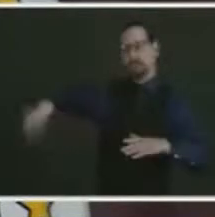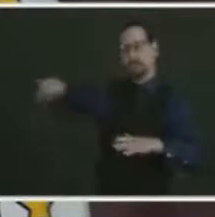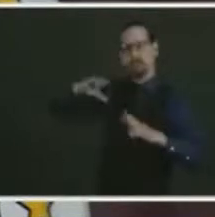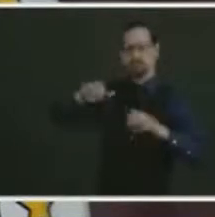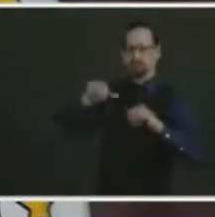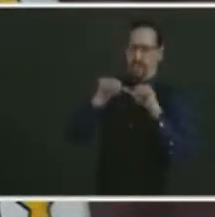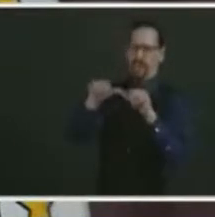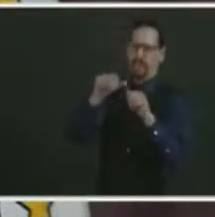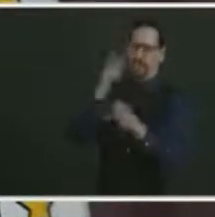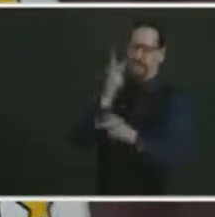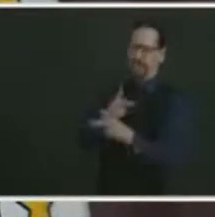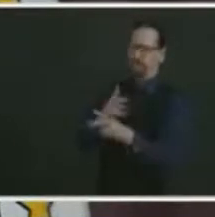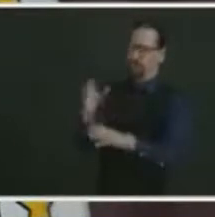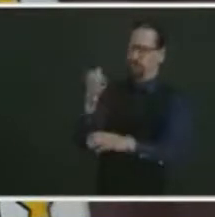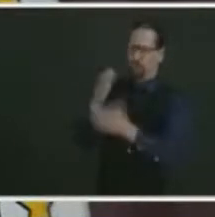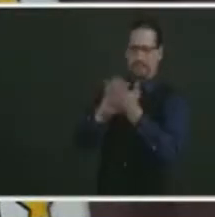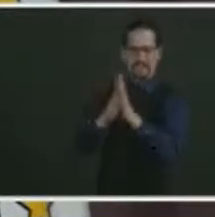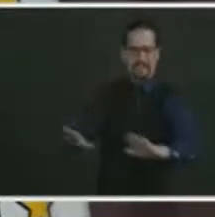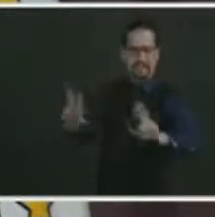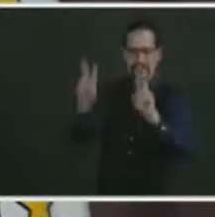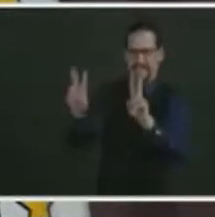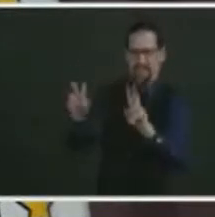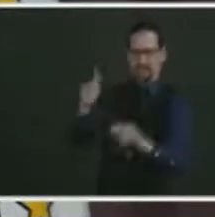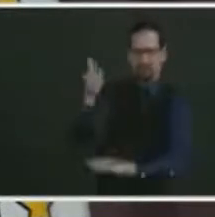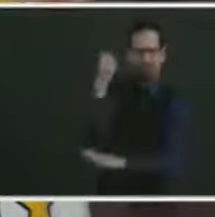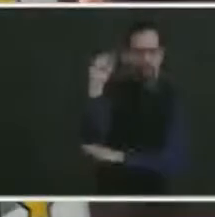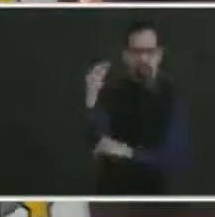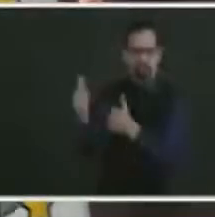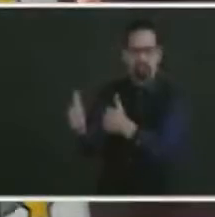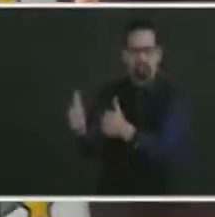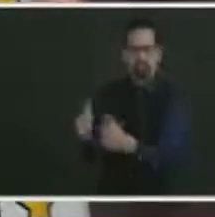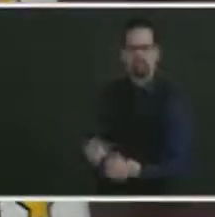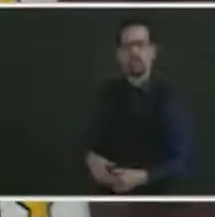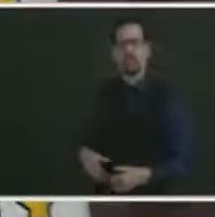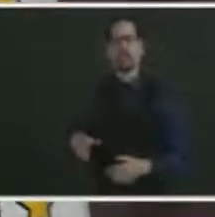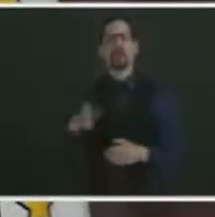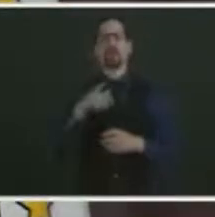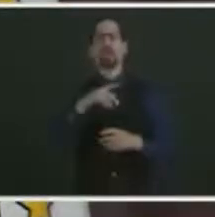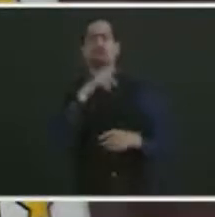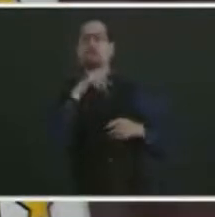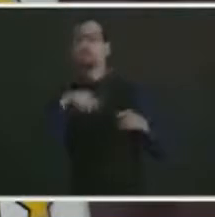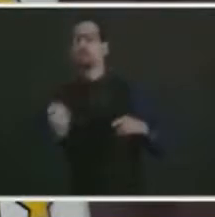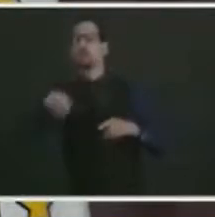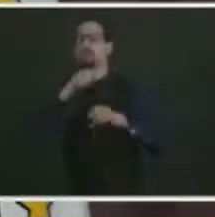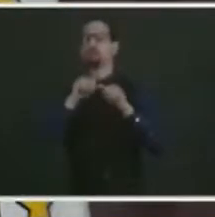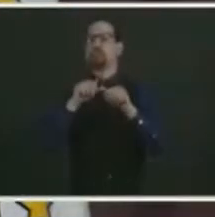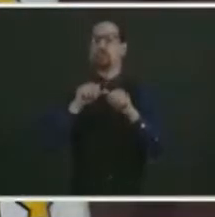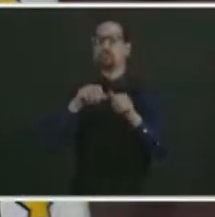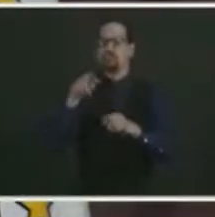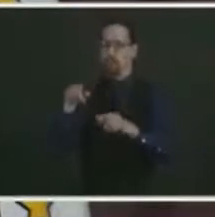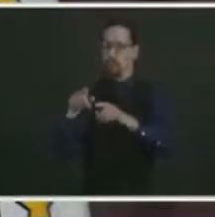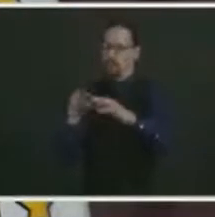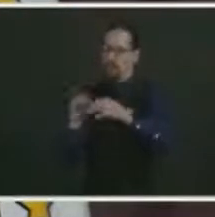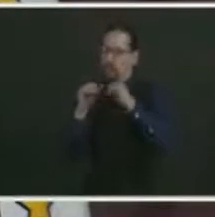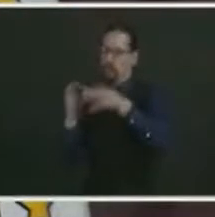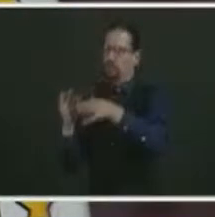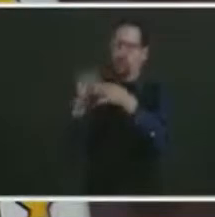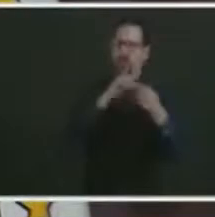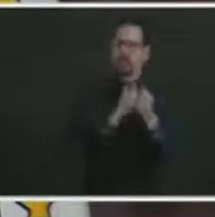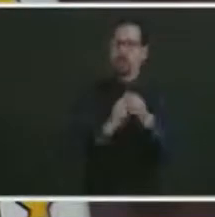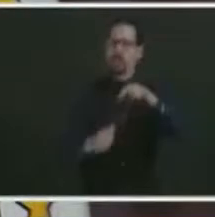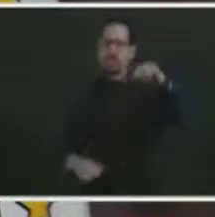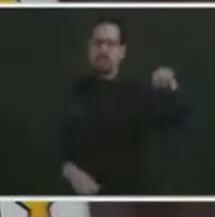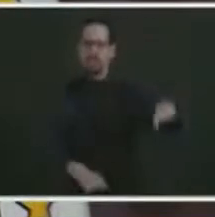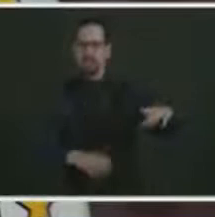And I don't want anyone to make any mistake about it. The peaceful protesters have nothing to do with and